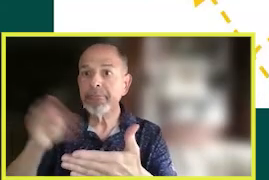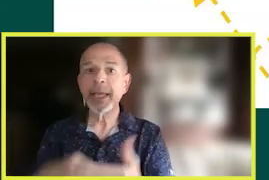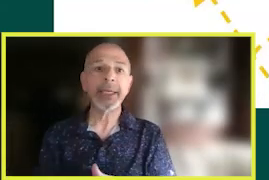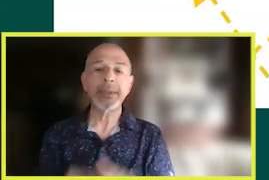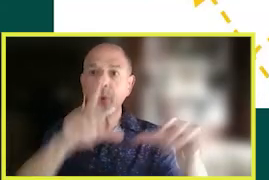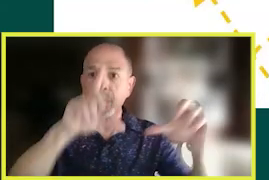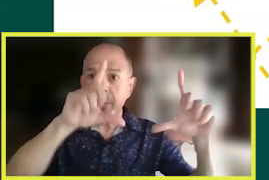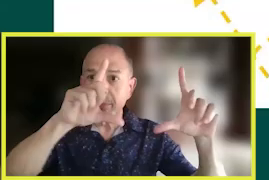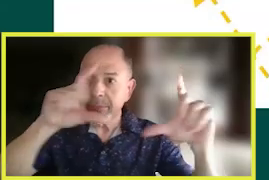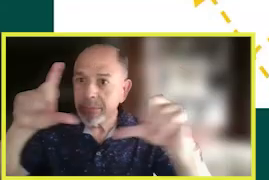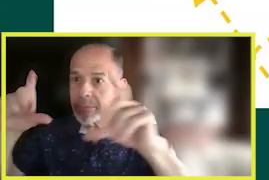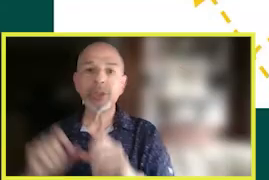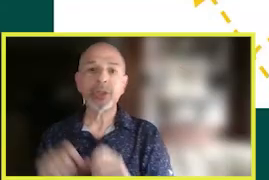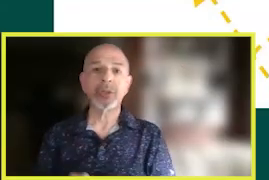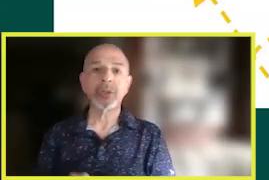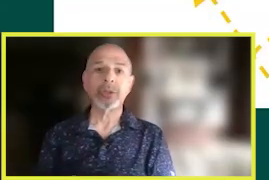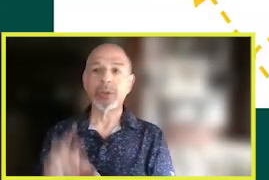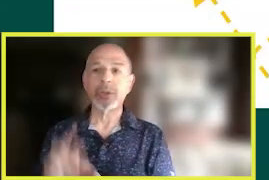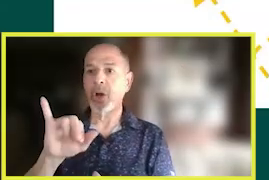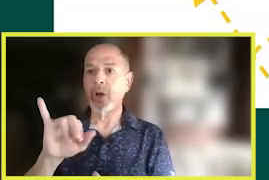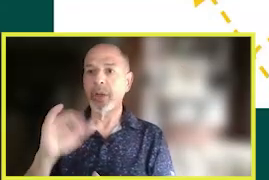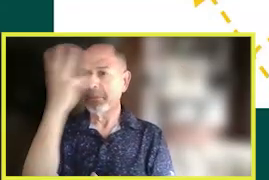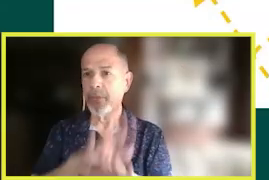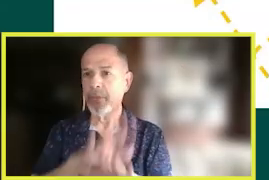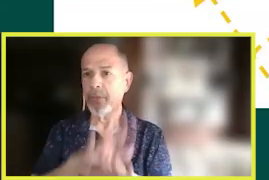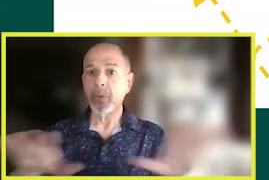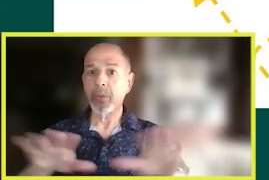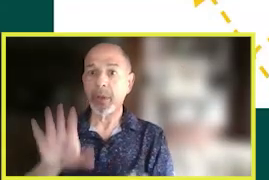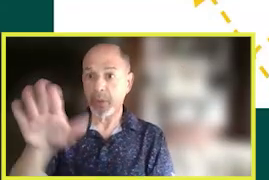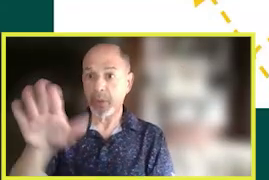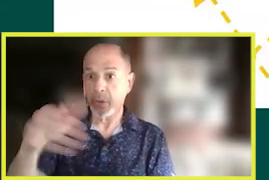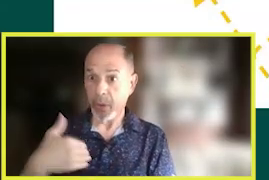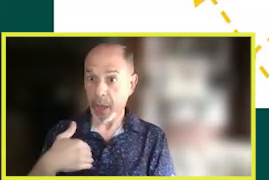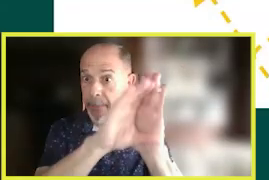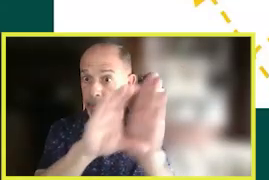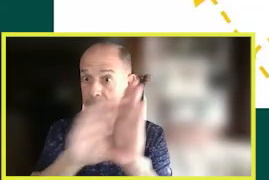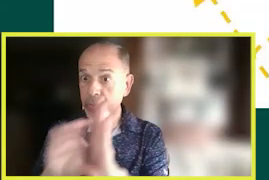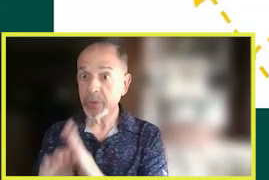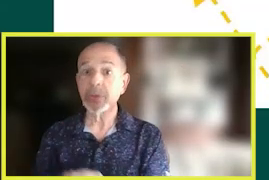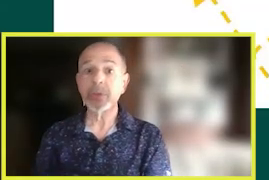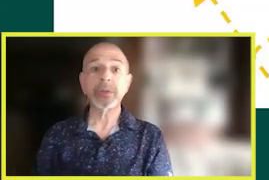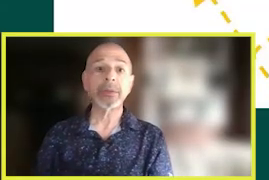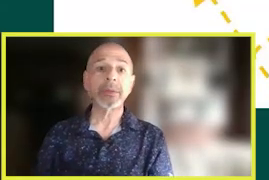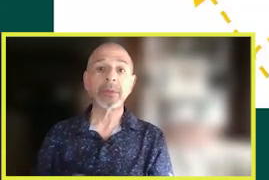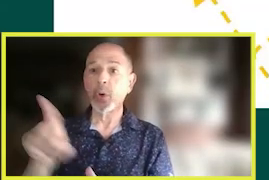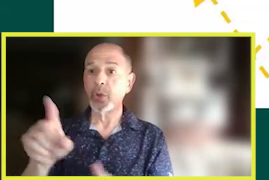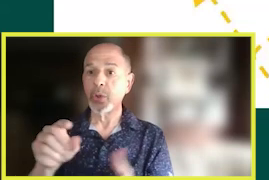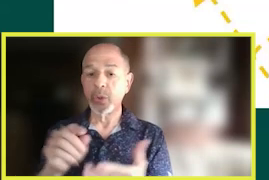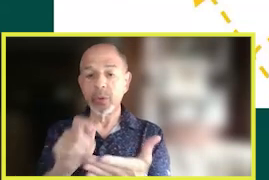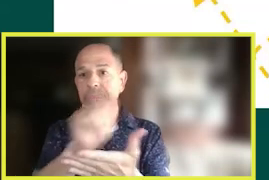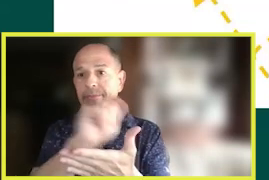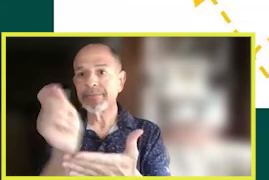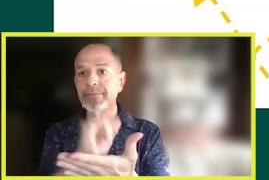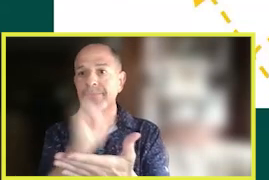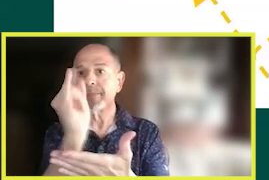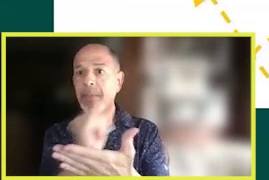or landmarks. Do you have great photos of Rhode Island landmarks or pictures of you doing something fun in your